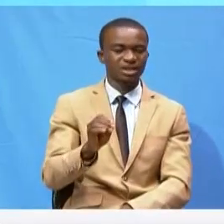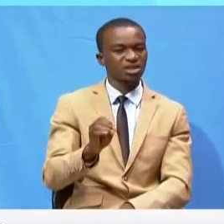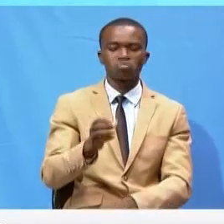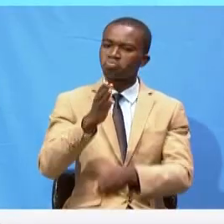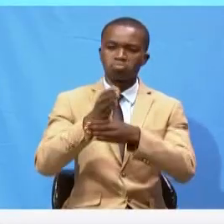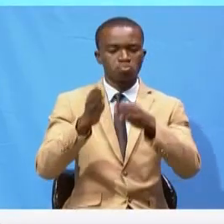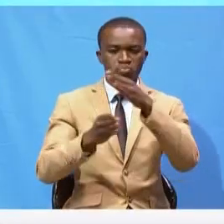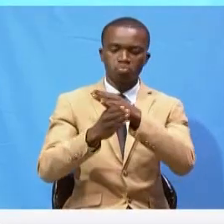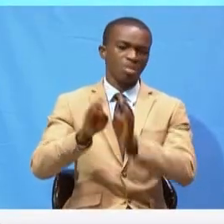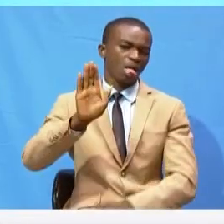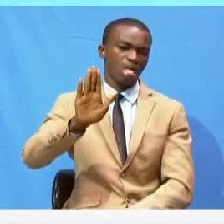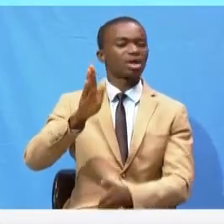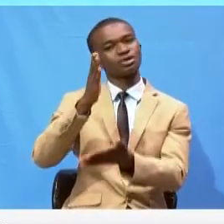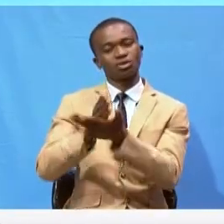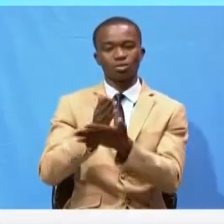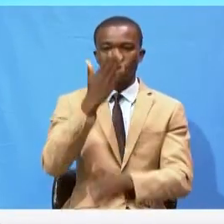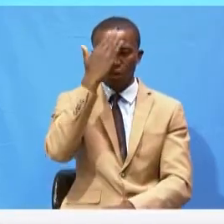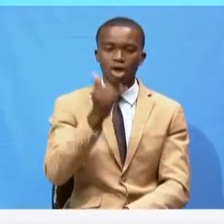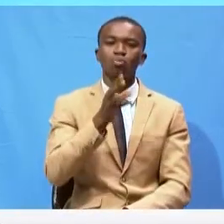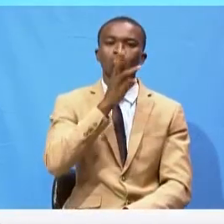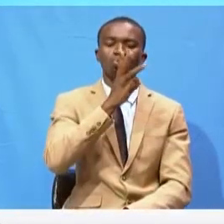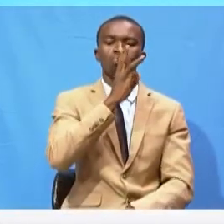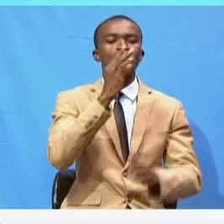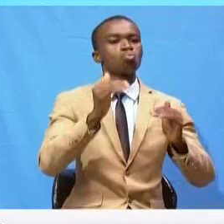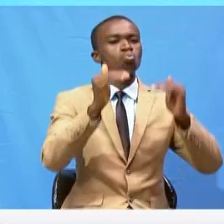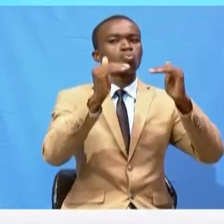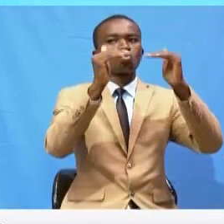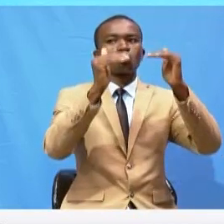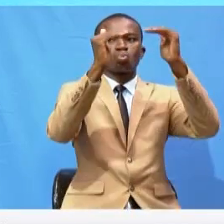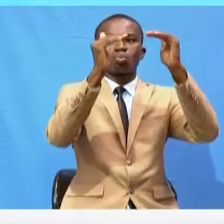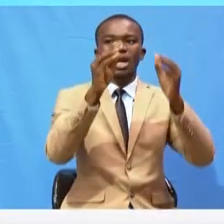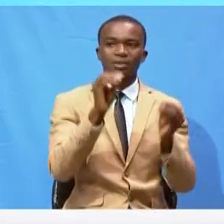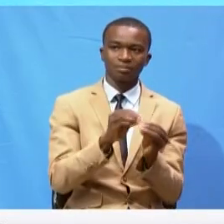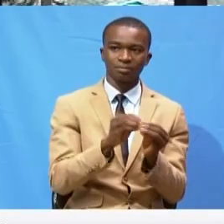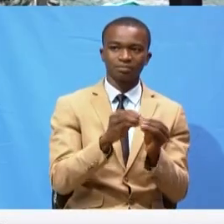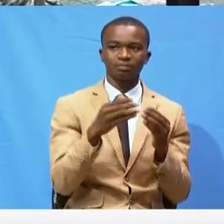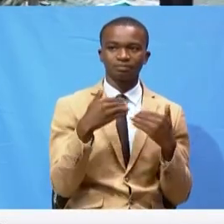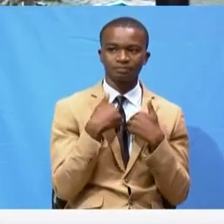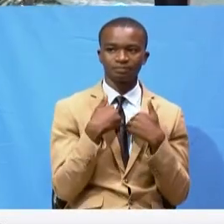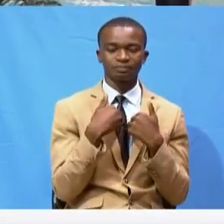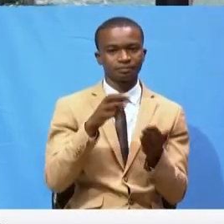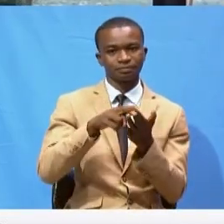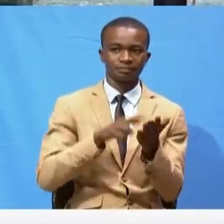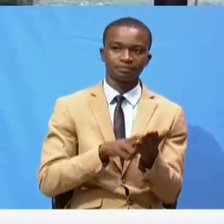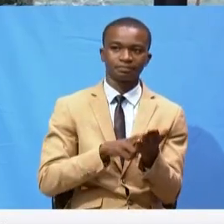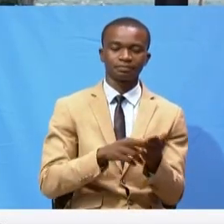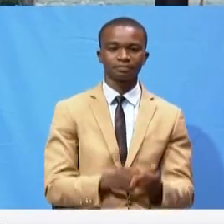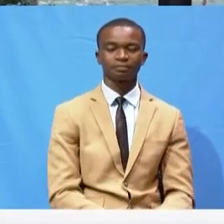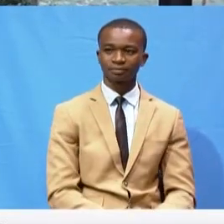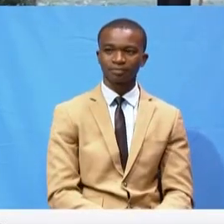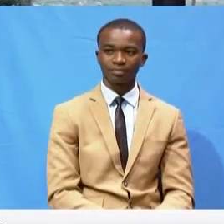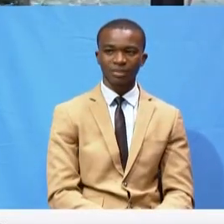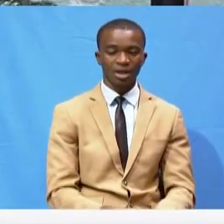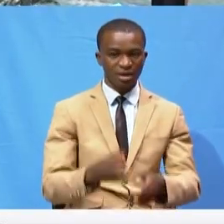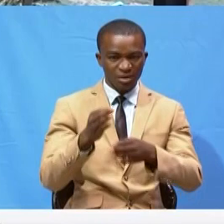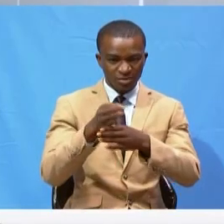to floods. Gladys Nyerenda gives us the details of the prevailing situation. This is the current status of Usombo Fish